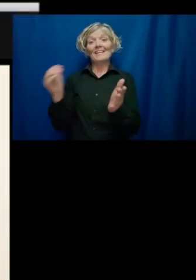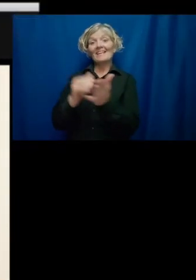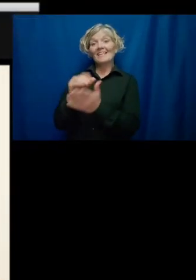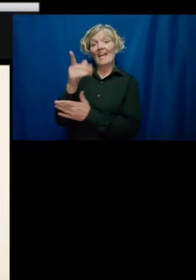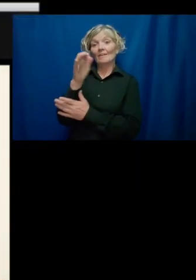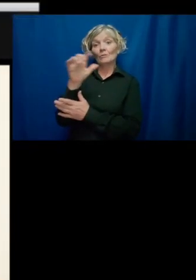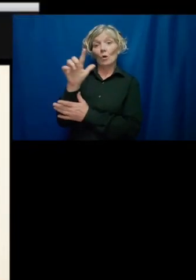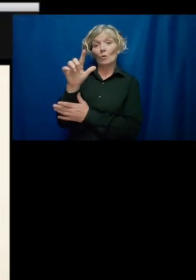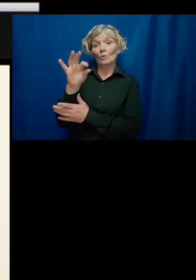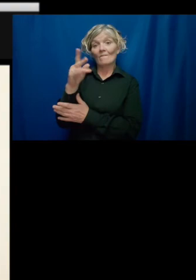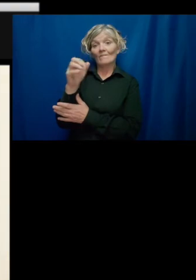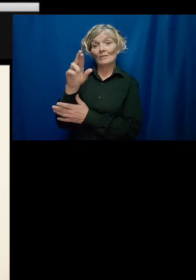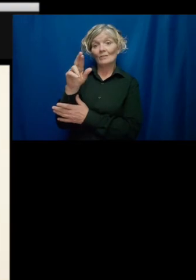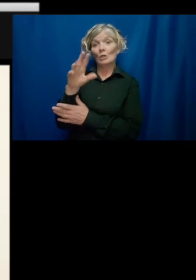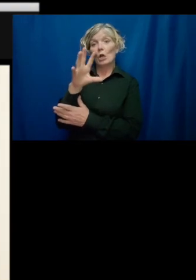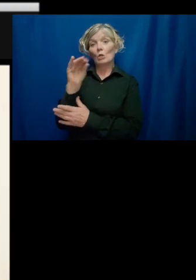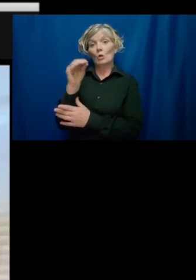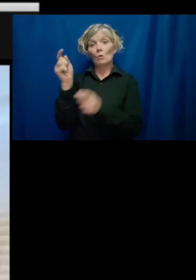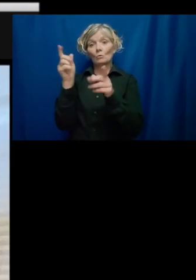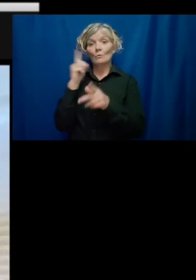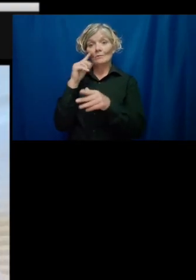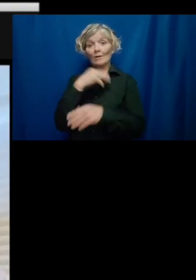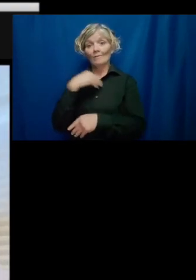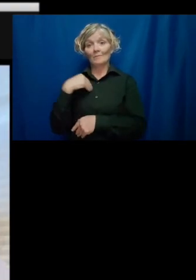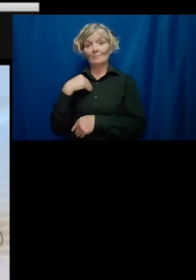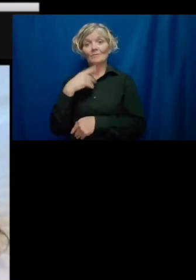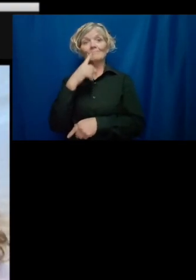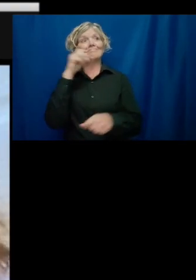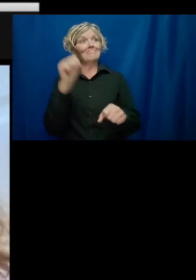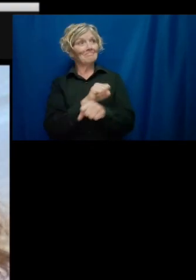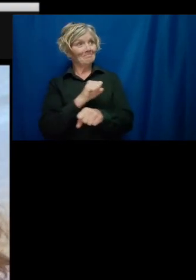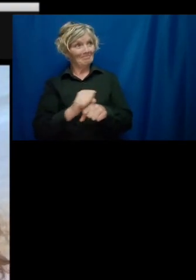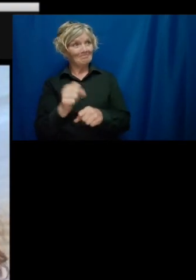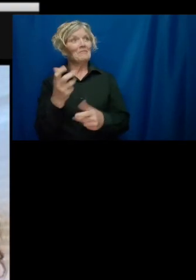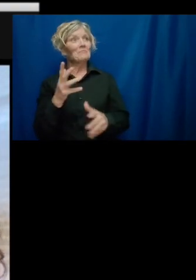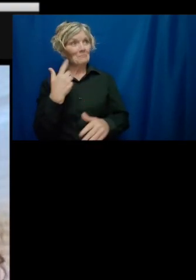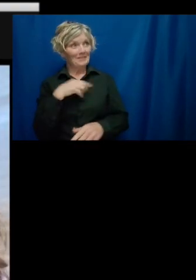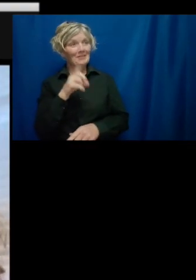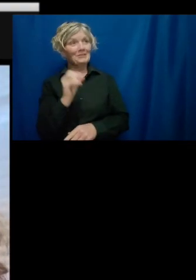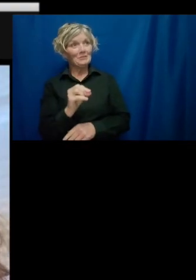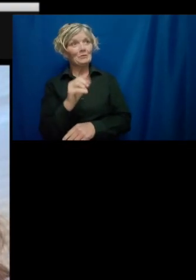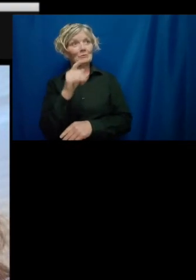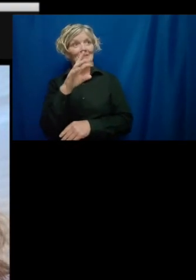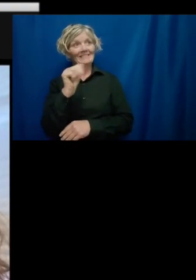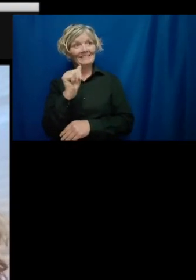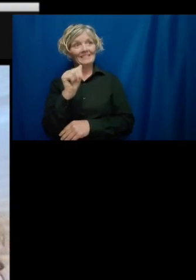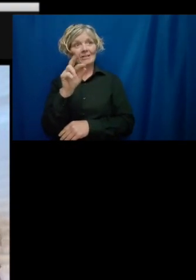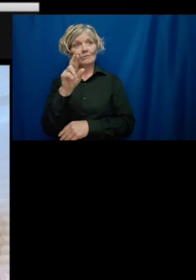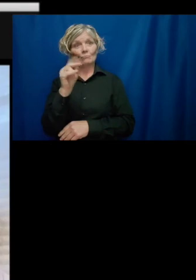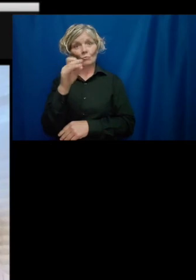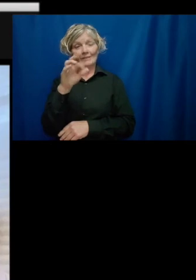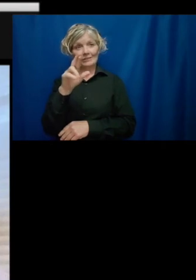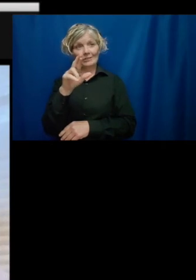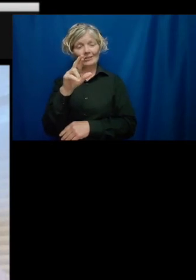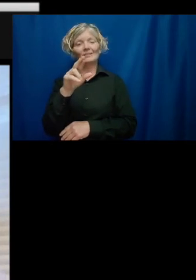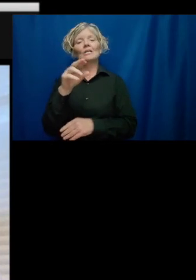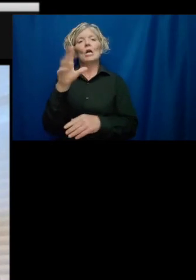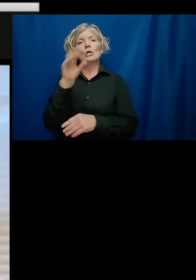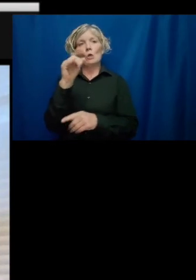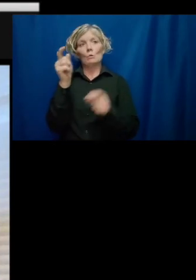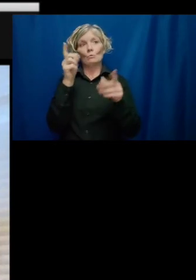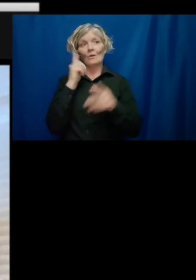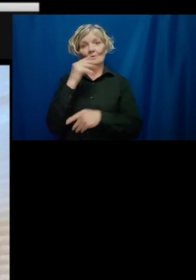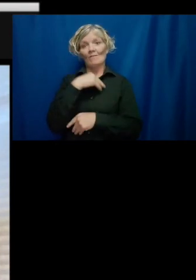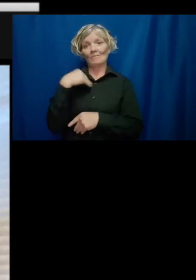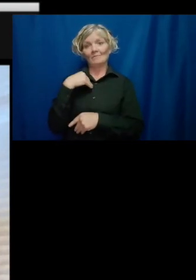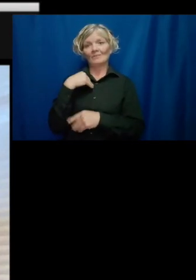Again, Laurel Fisher, co-director of membership. Indeed we do, Tina Royster, co-director of membership, virtually, as